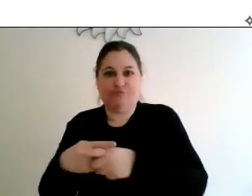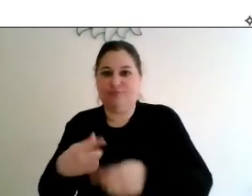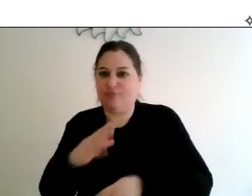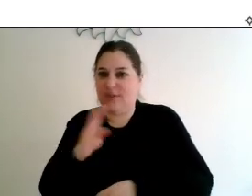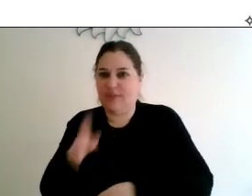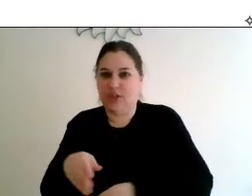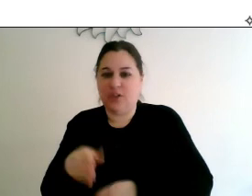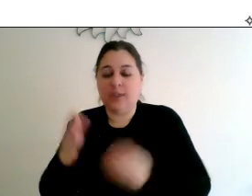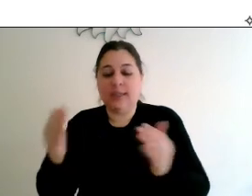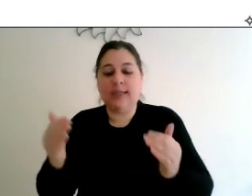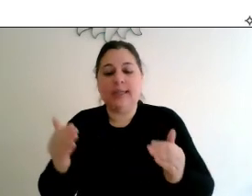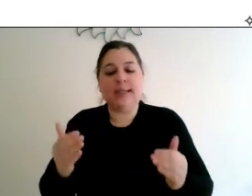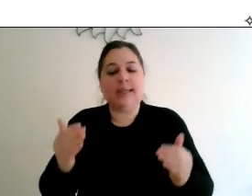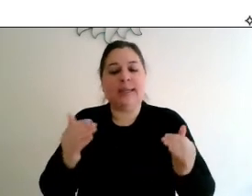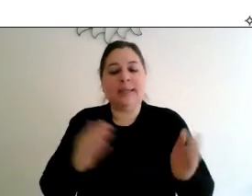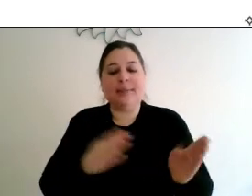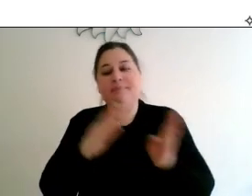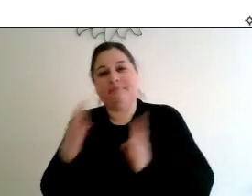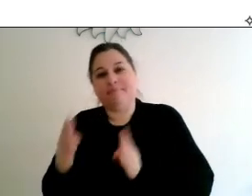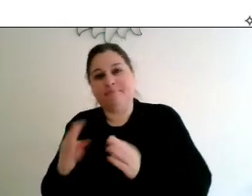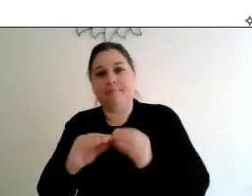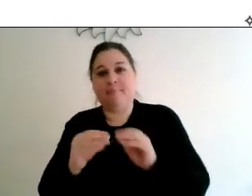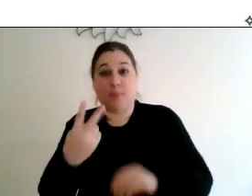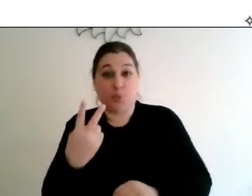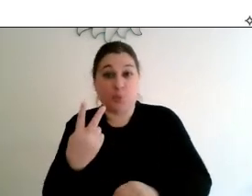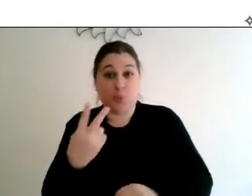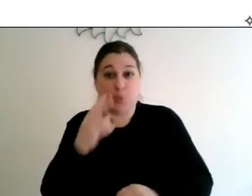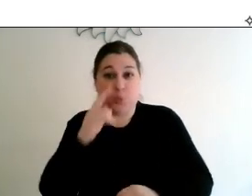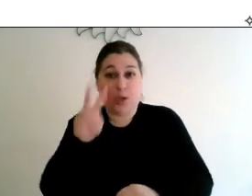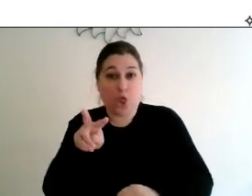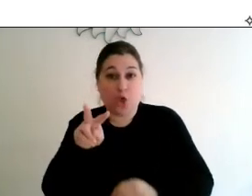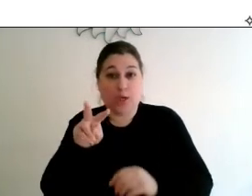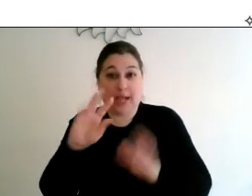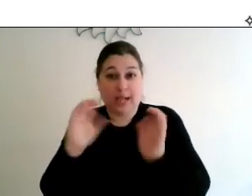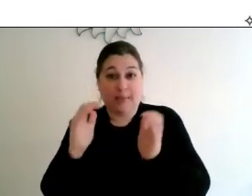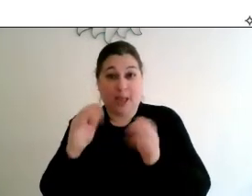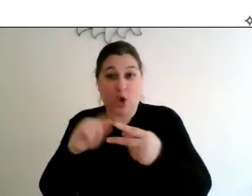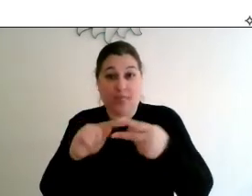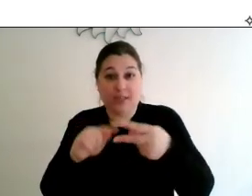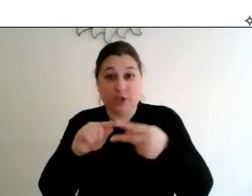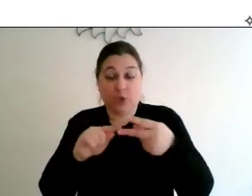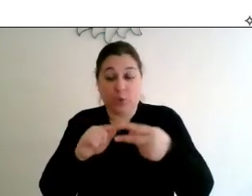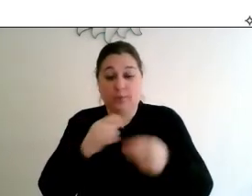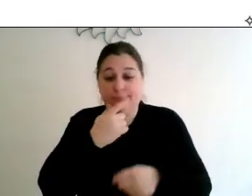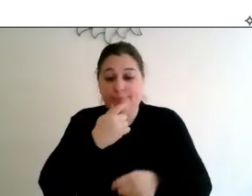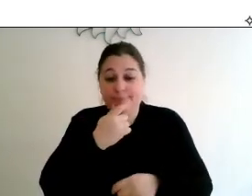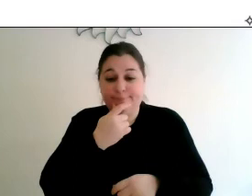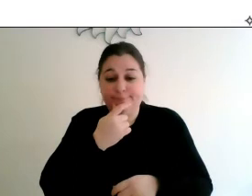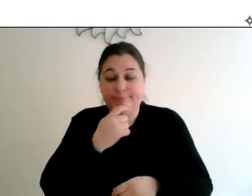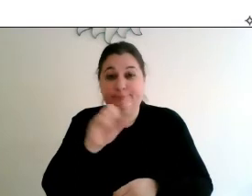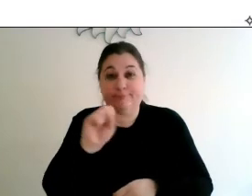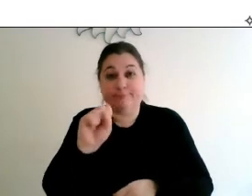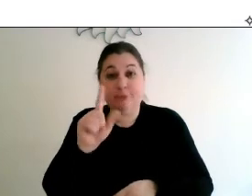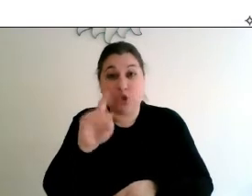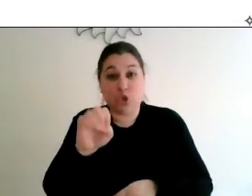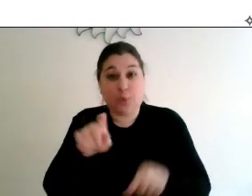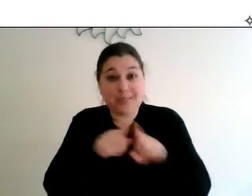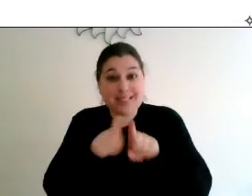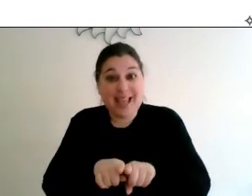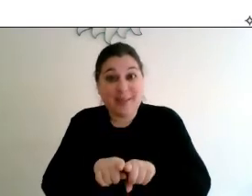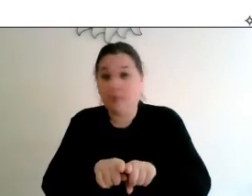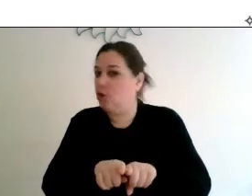Okay, do the equations have the same slope? No. No. One solution.